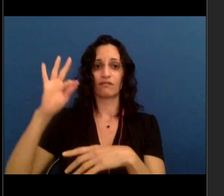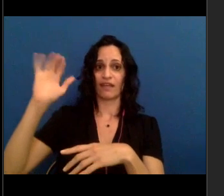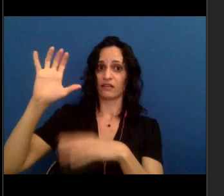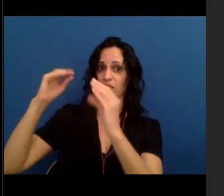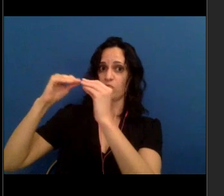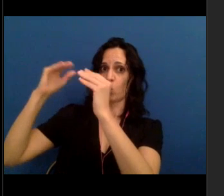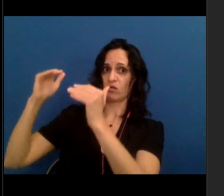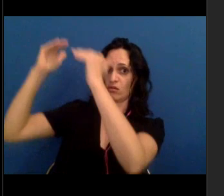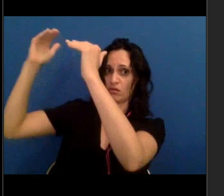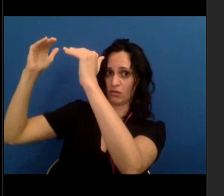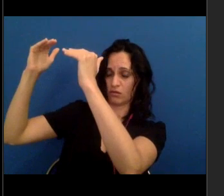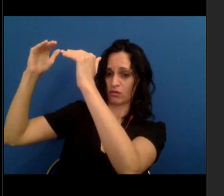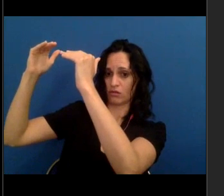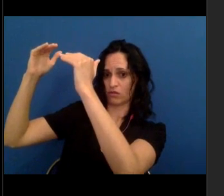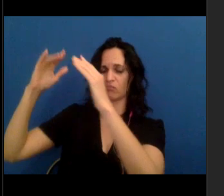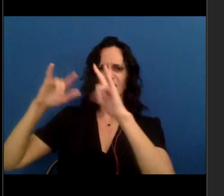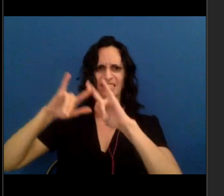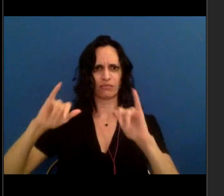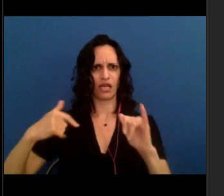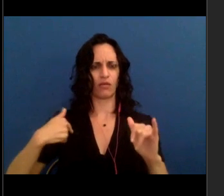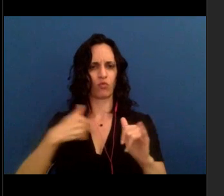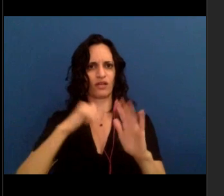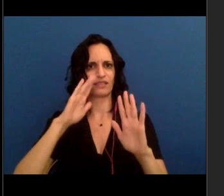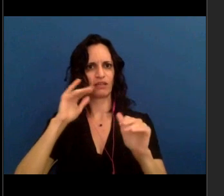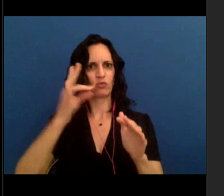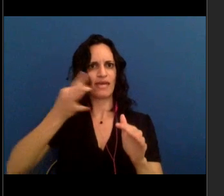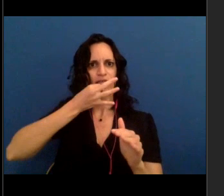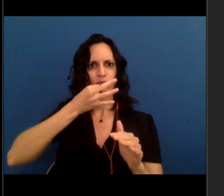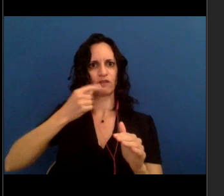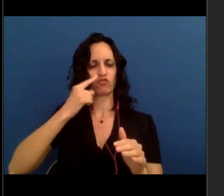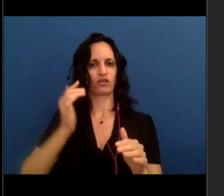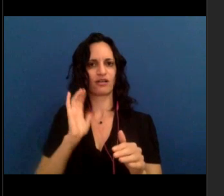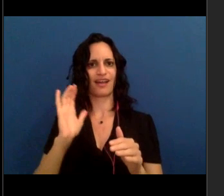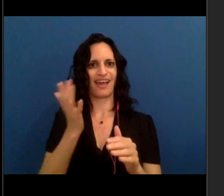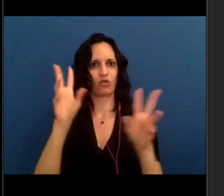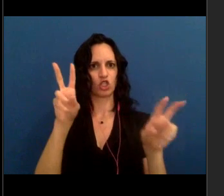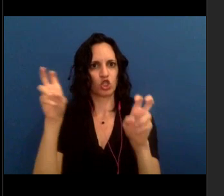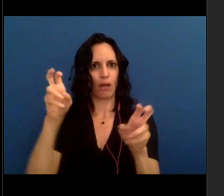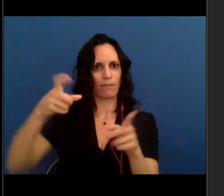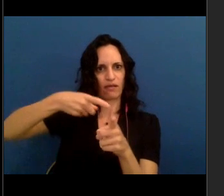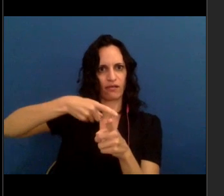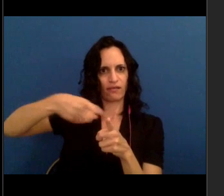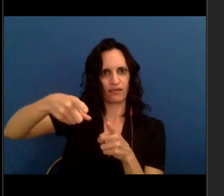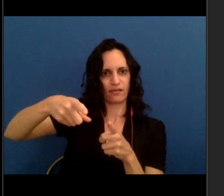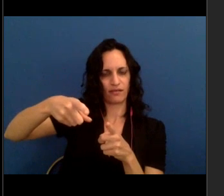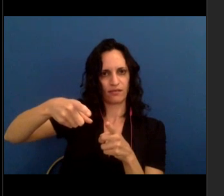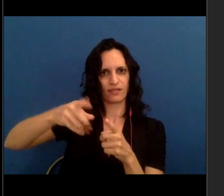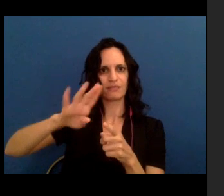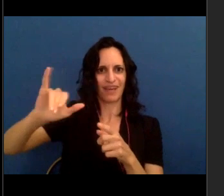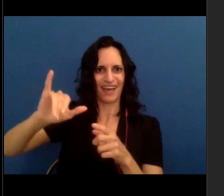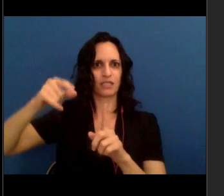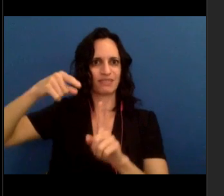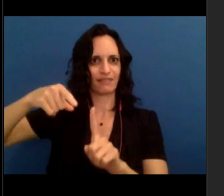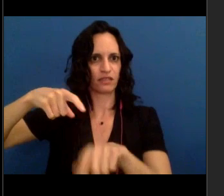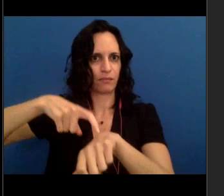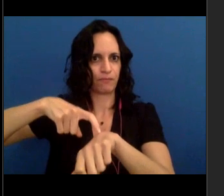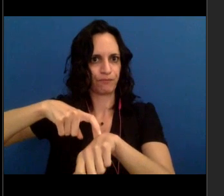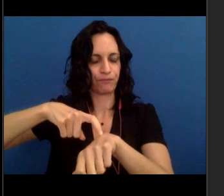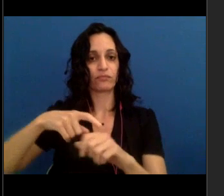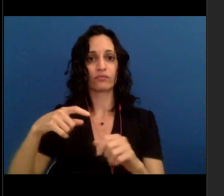time, we're expected to be experts in whatever our topic area is by a certain point. For those of us who teach, we're teachers,